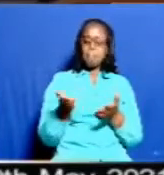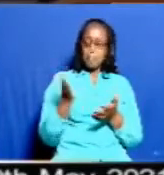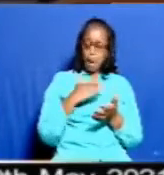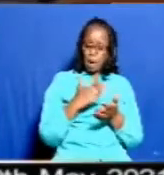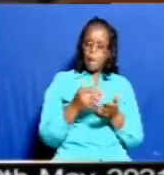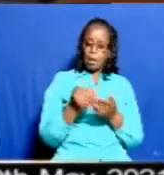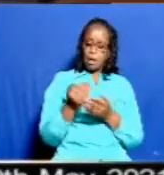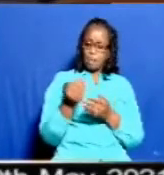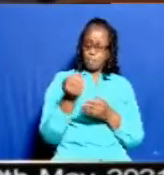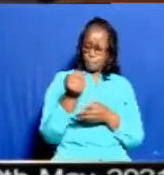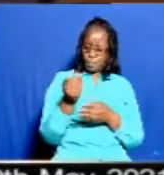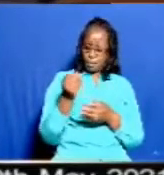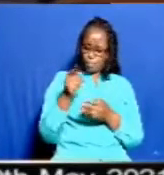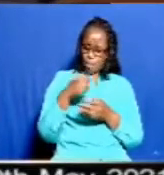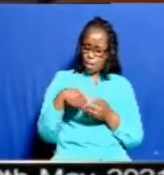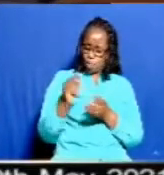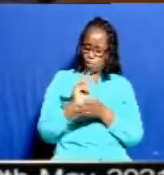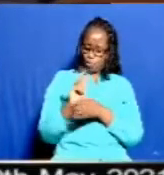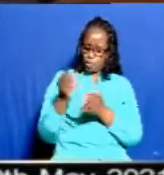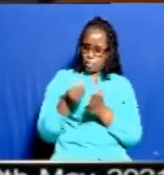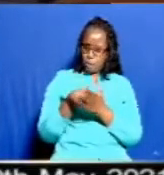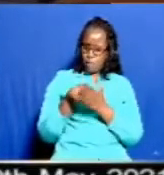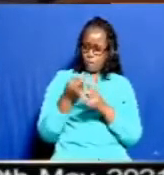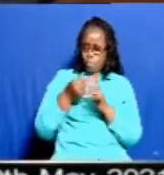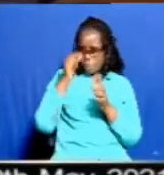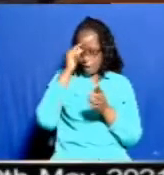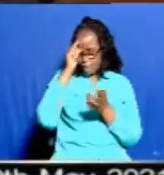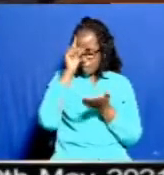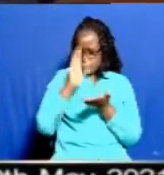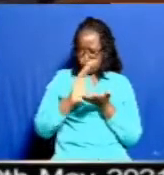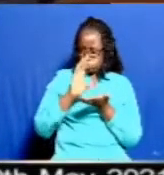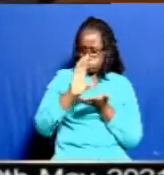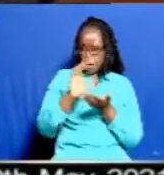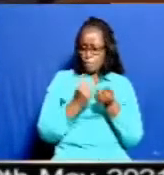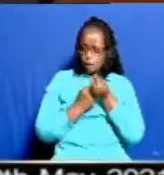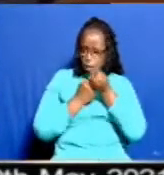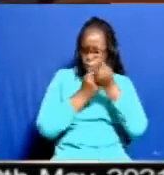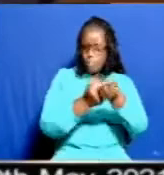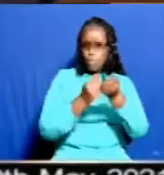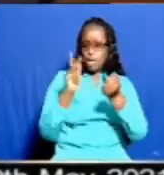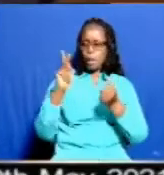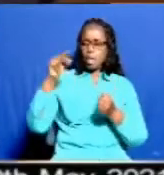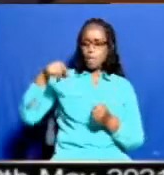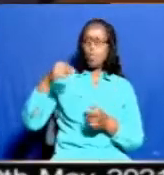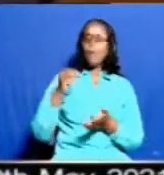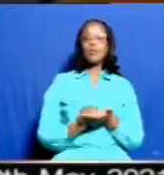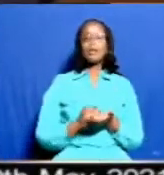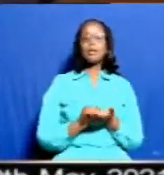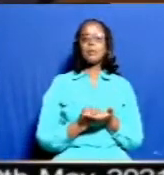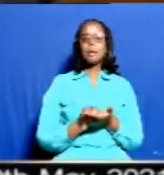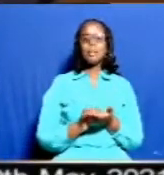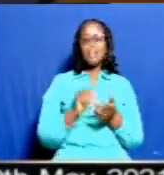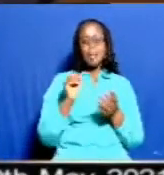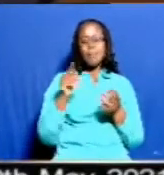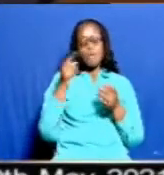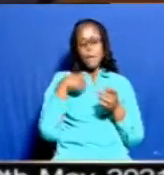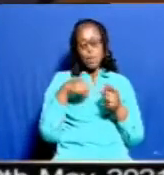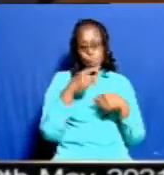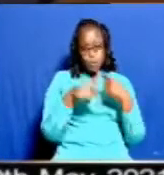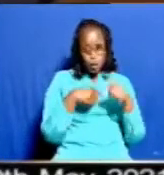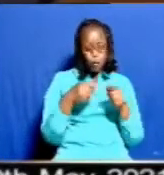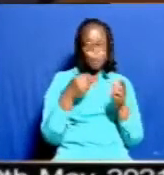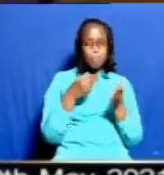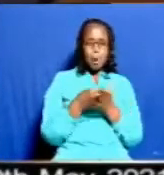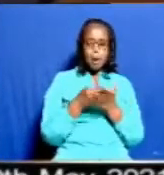Airways. Unfortunately, Honorable Speaker, the more we pump these resources to Kenya Airways,